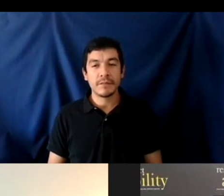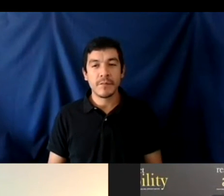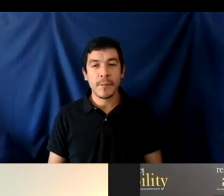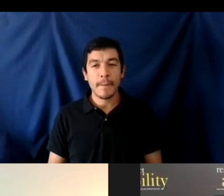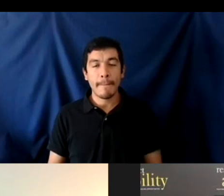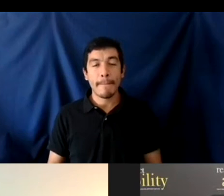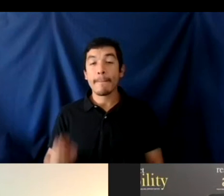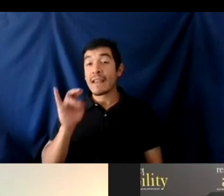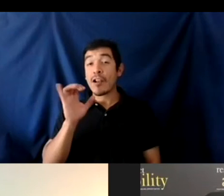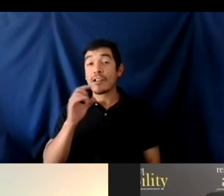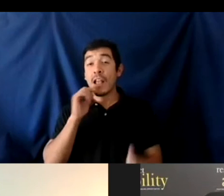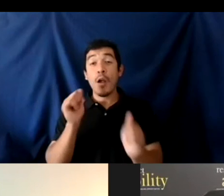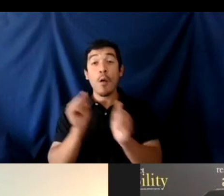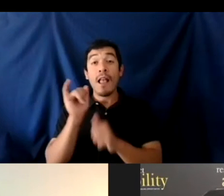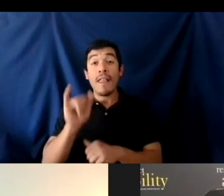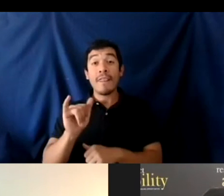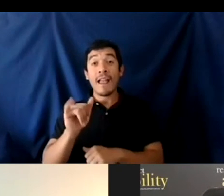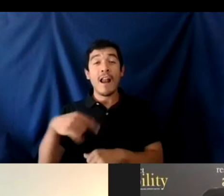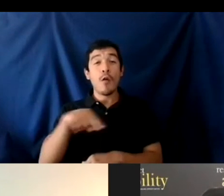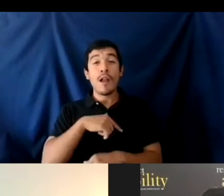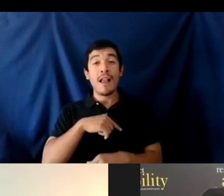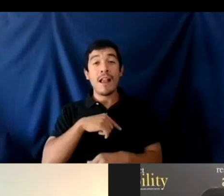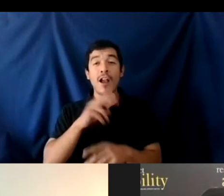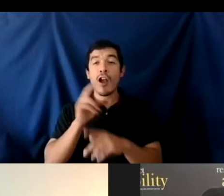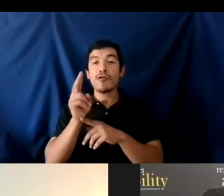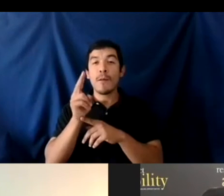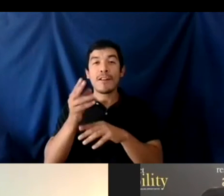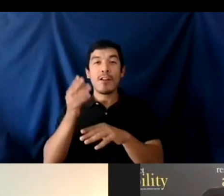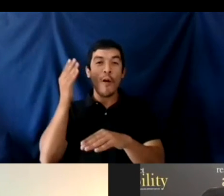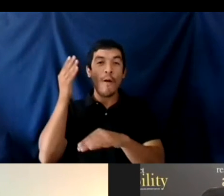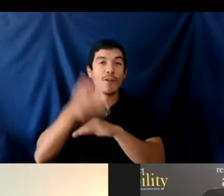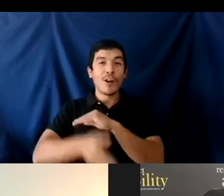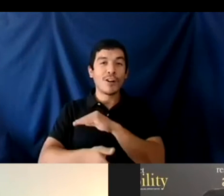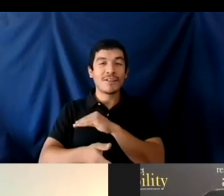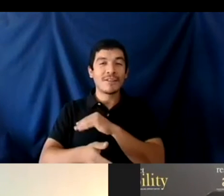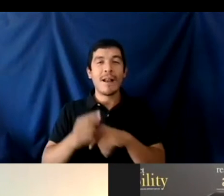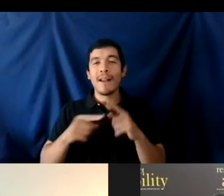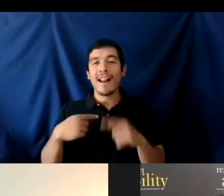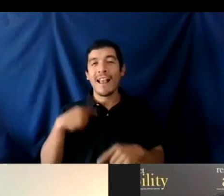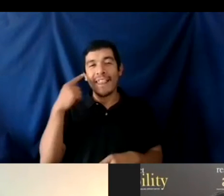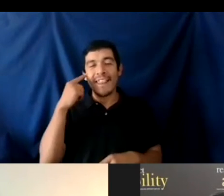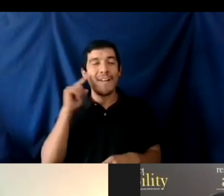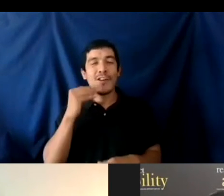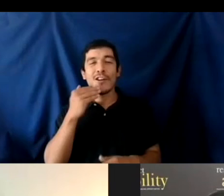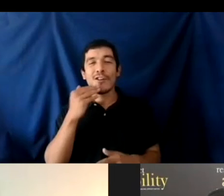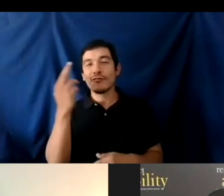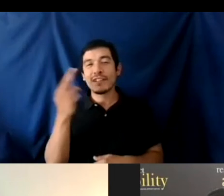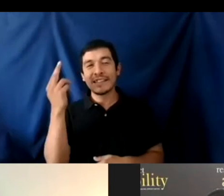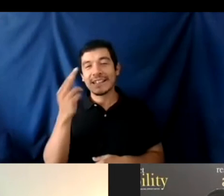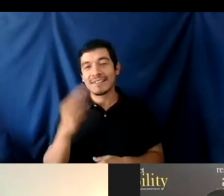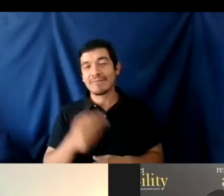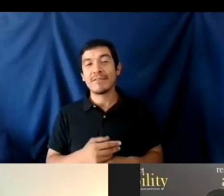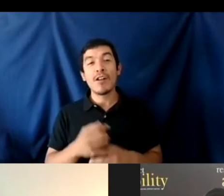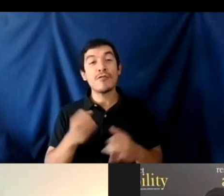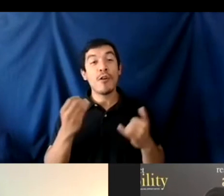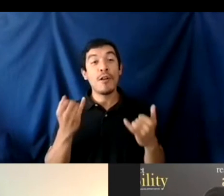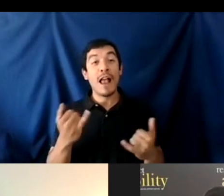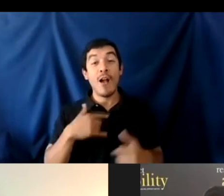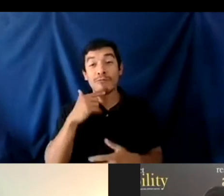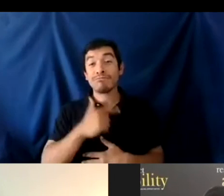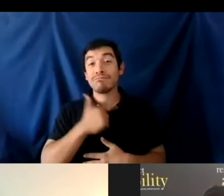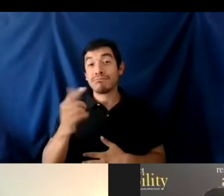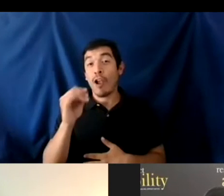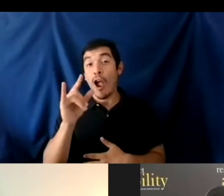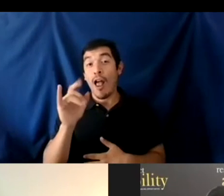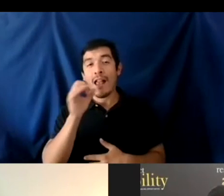And with that, we have officially run 2 minutes and 30 seconds over, but I think for a good reason. So I'll hand it back to Ole to